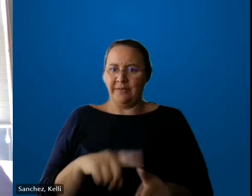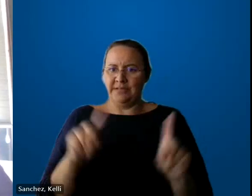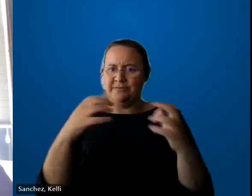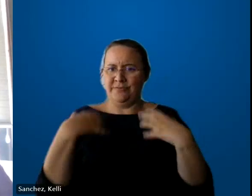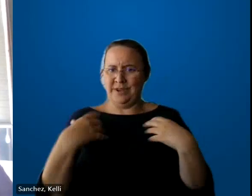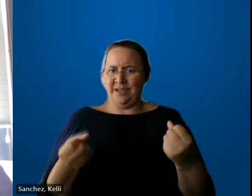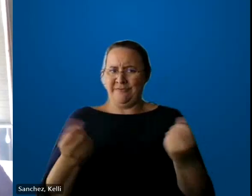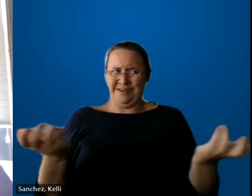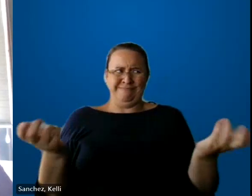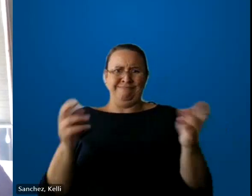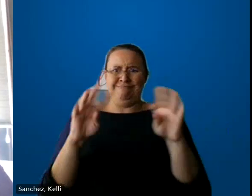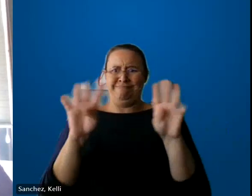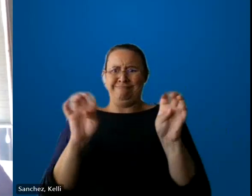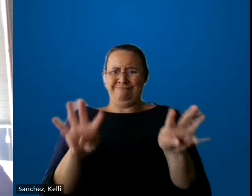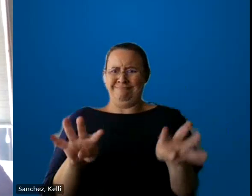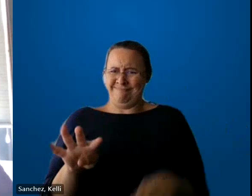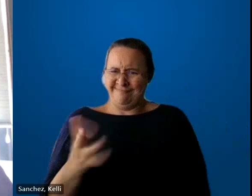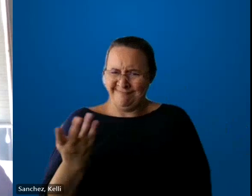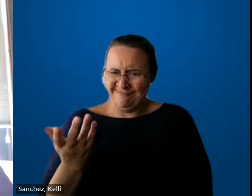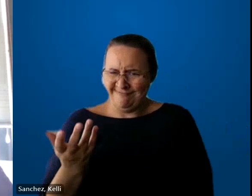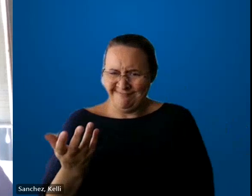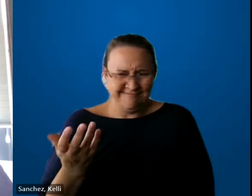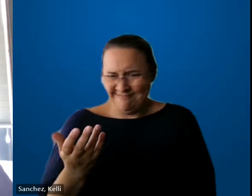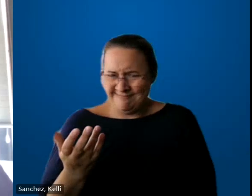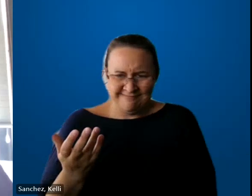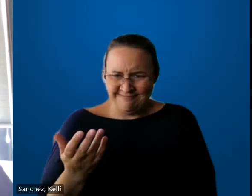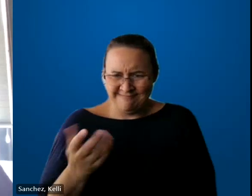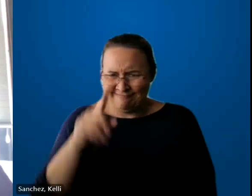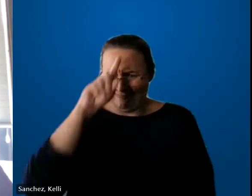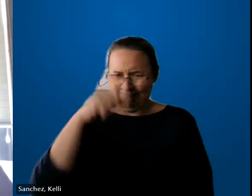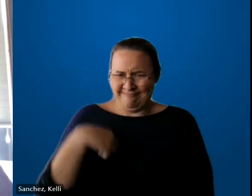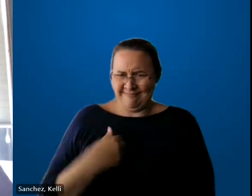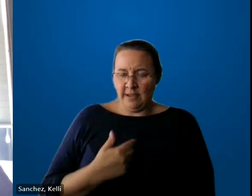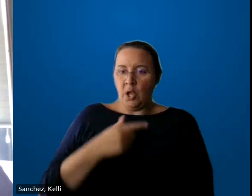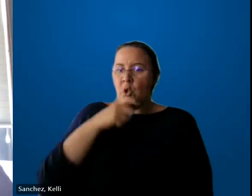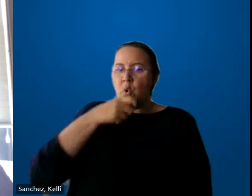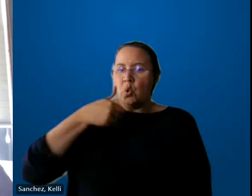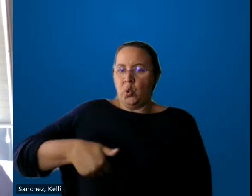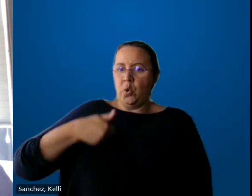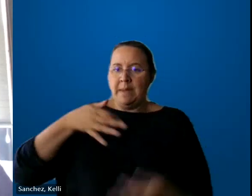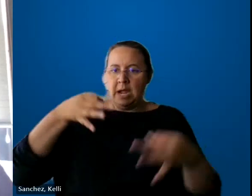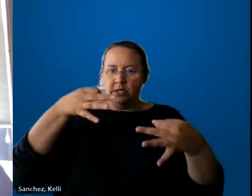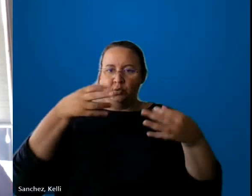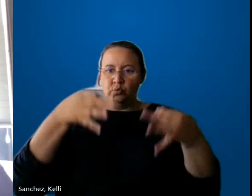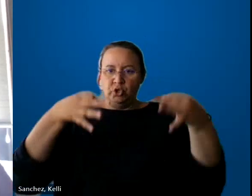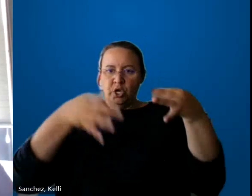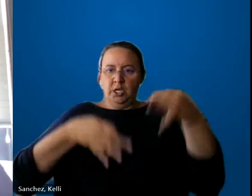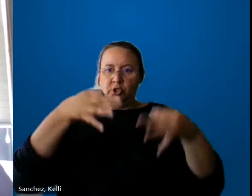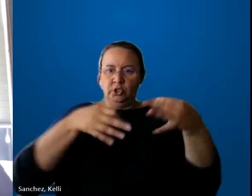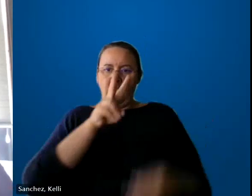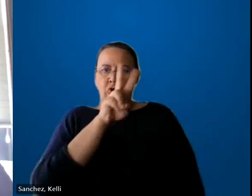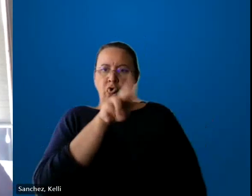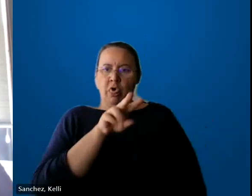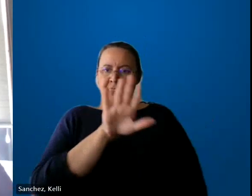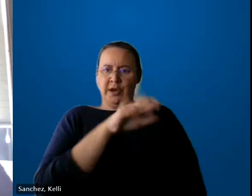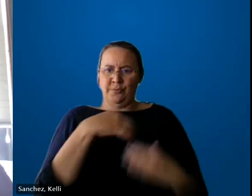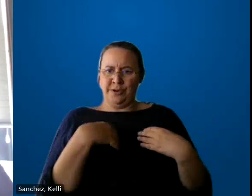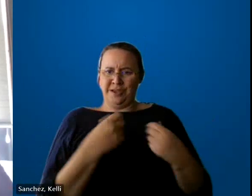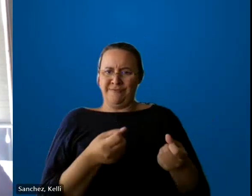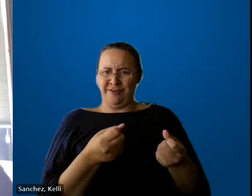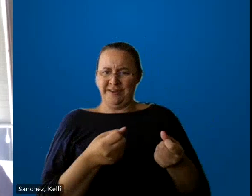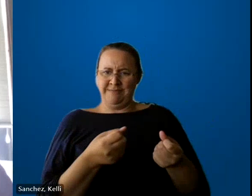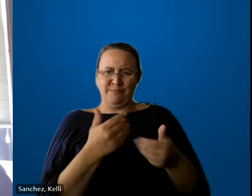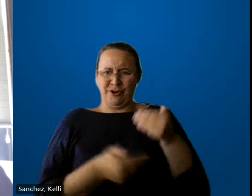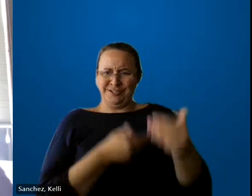path? Like, who am I to judge somebody else's recovery? And that's